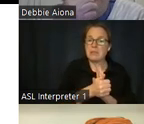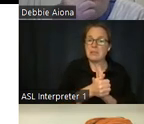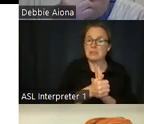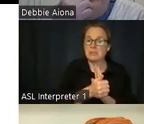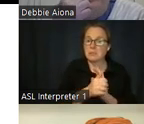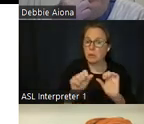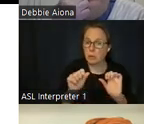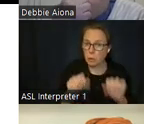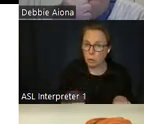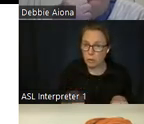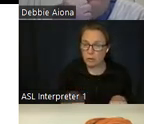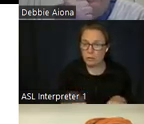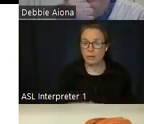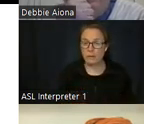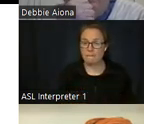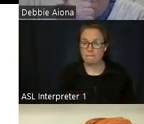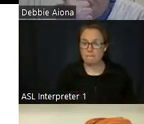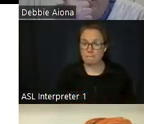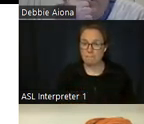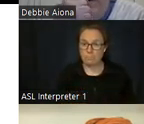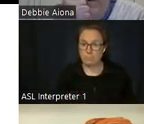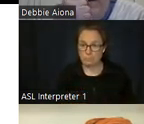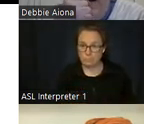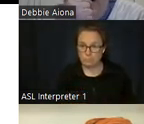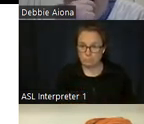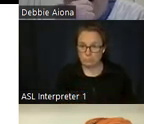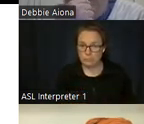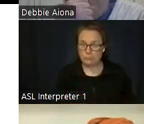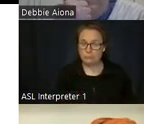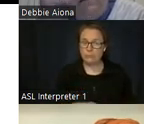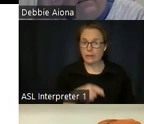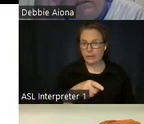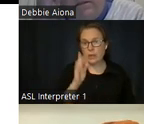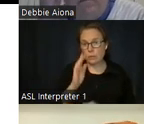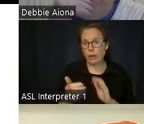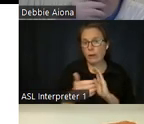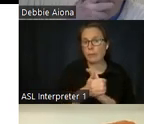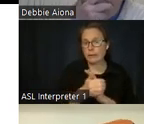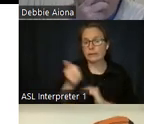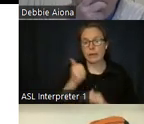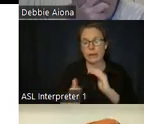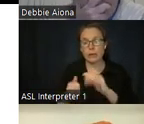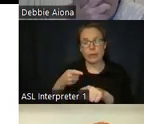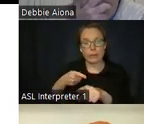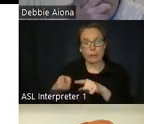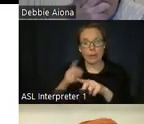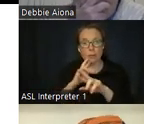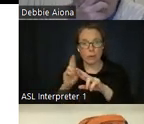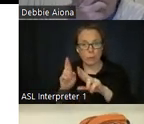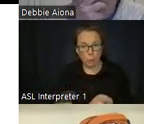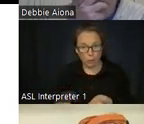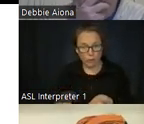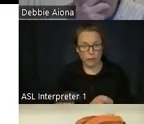the main report of the commission to the council, as will the fact-finding phase